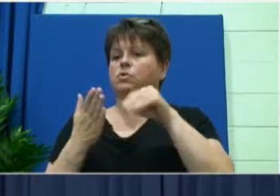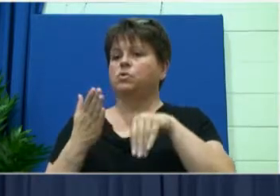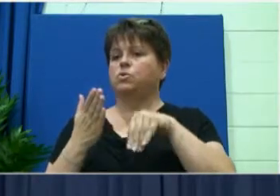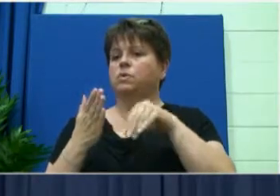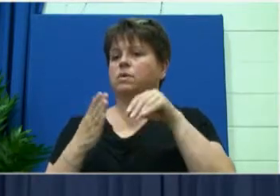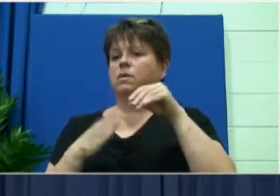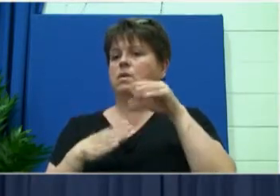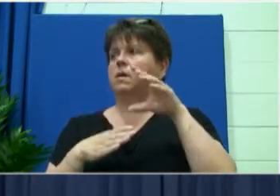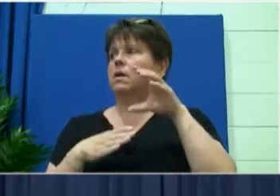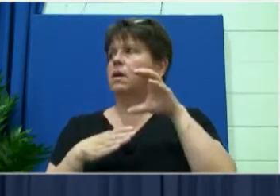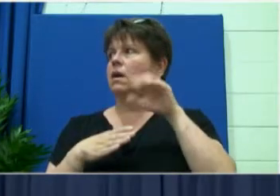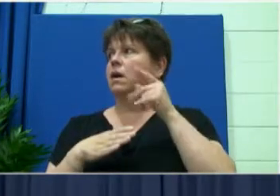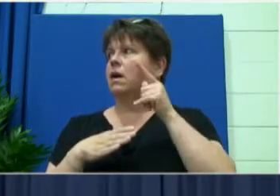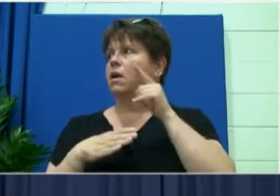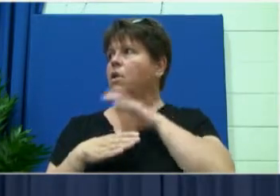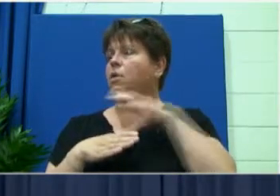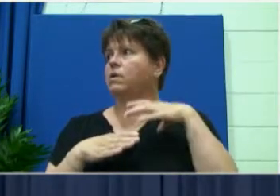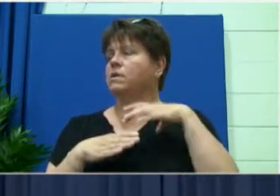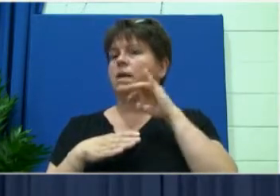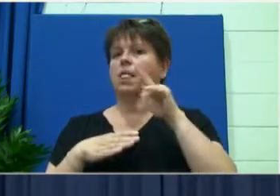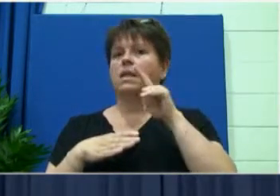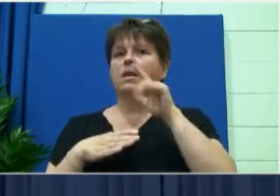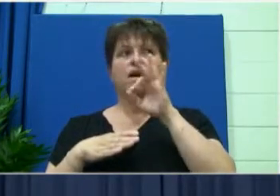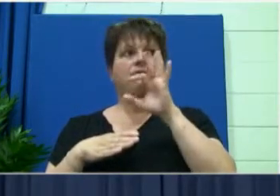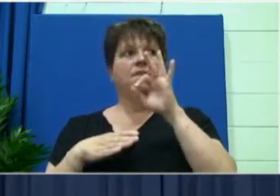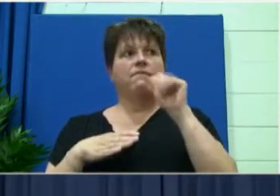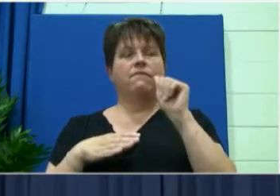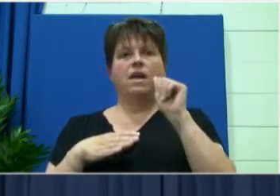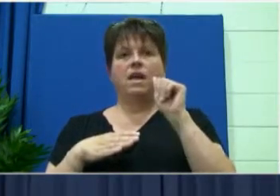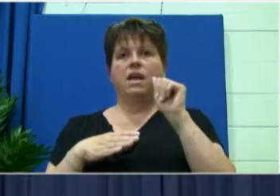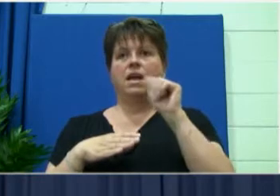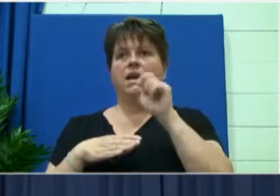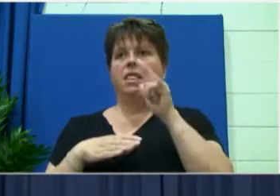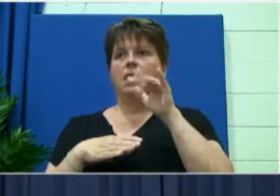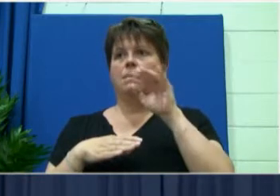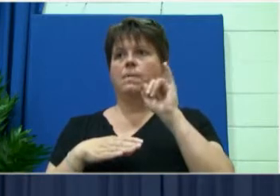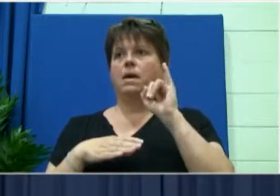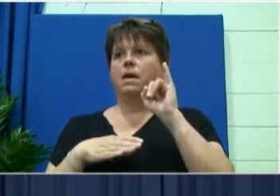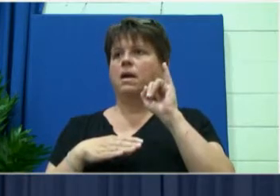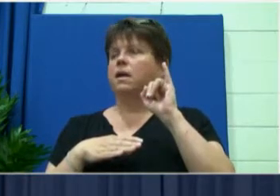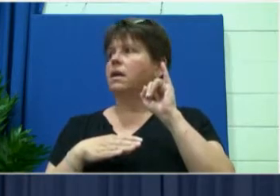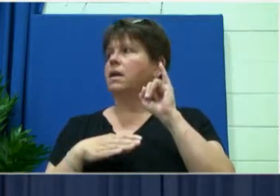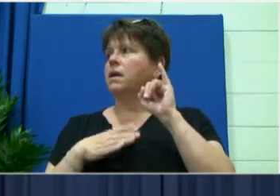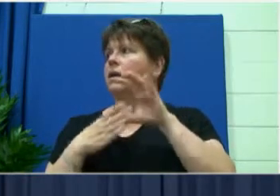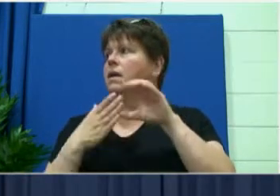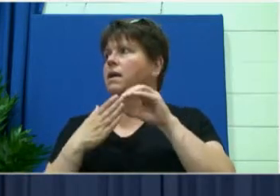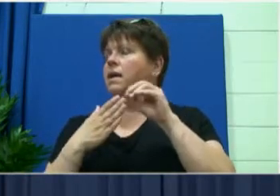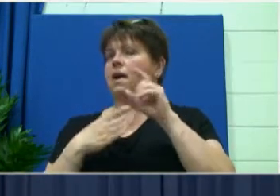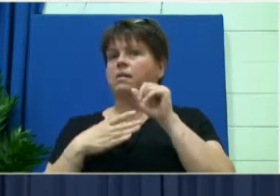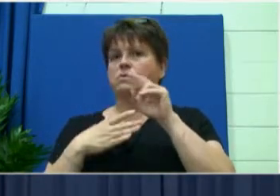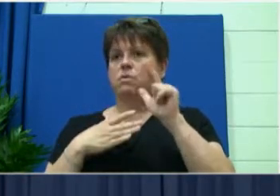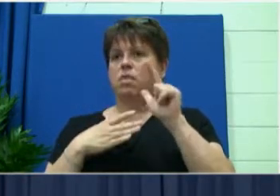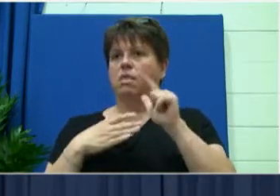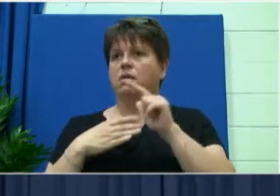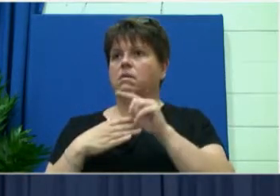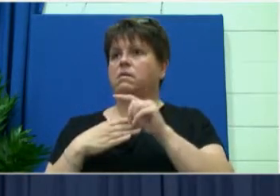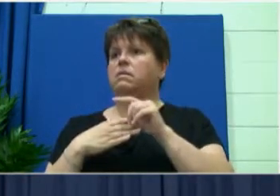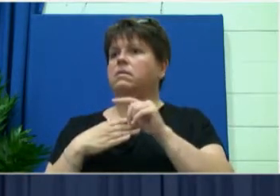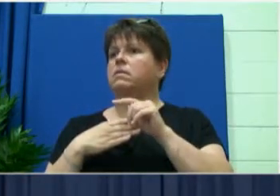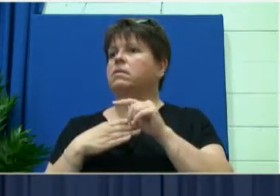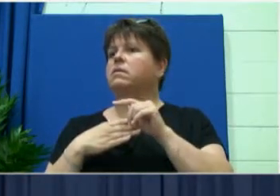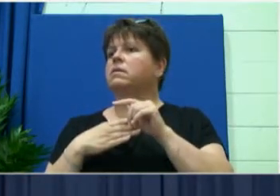is also a member of the Illinois FFA Alumni Council, Carlisle FFA Alumni,